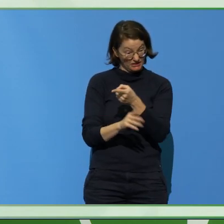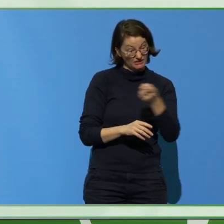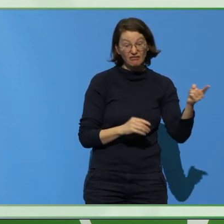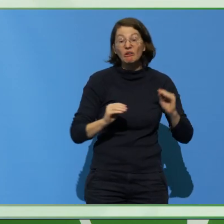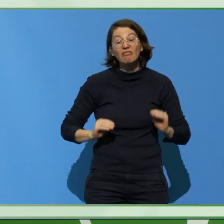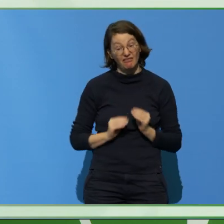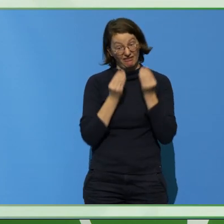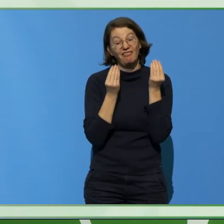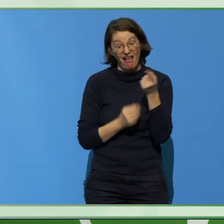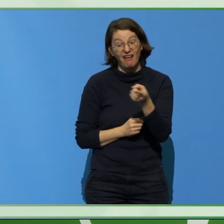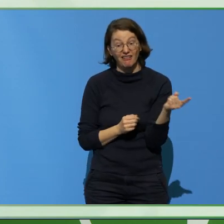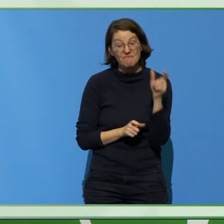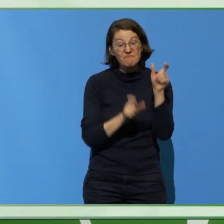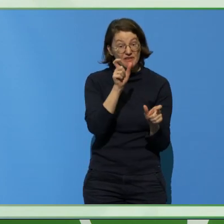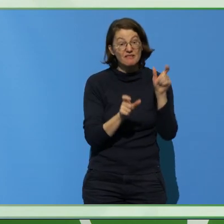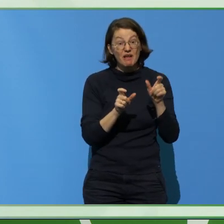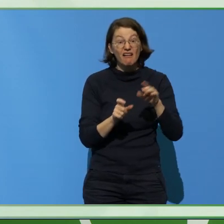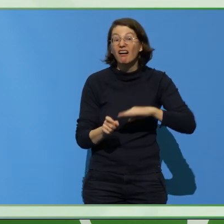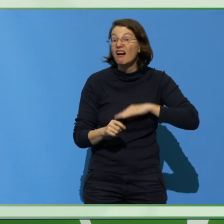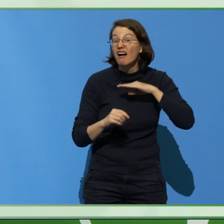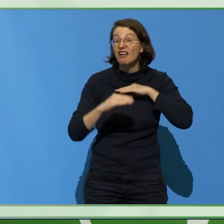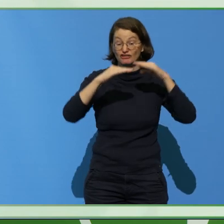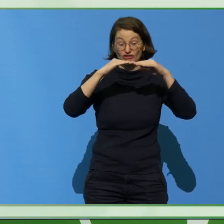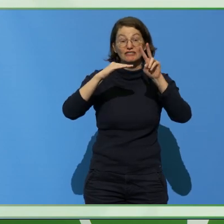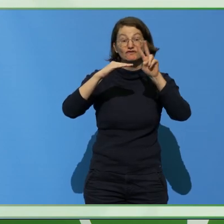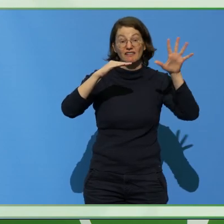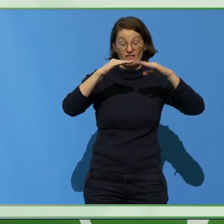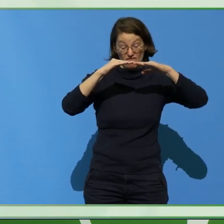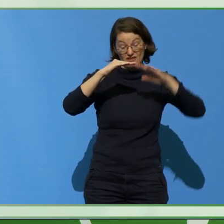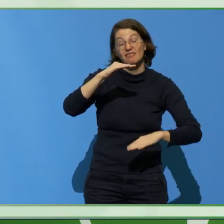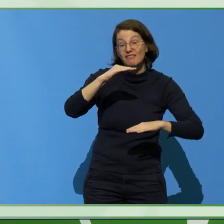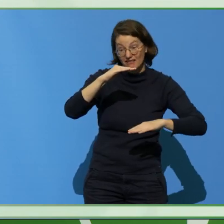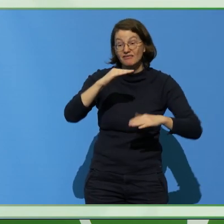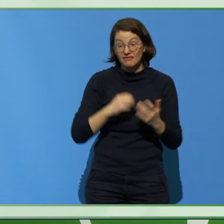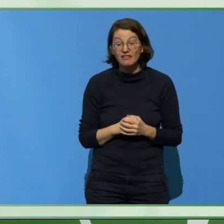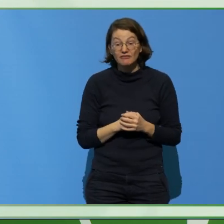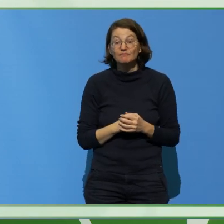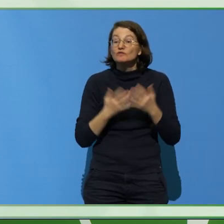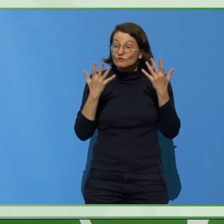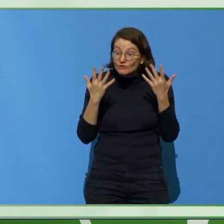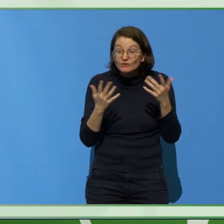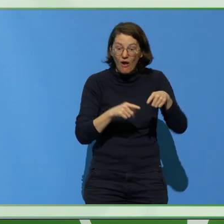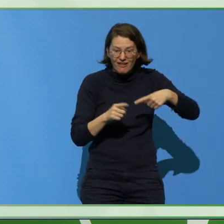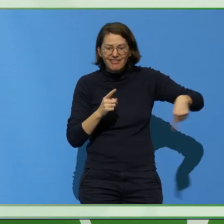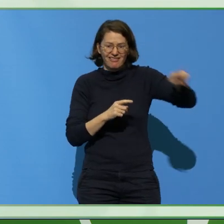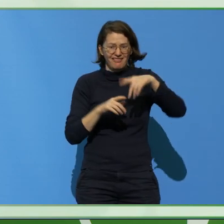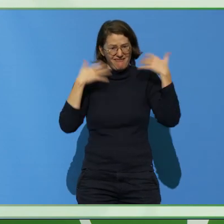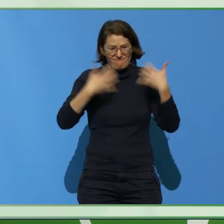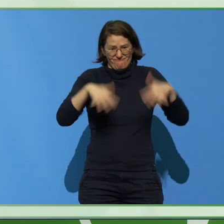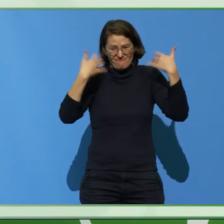because the future has to give hope to young people, and young people will build the future of the world.